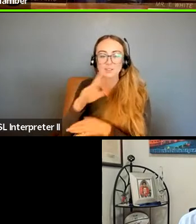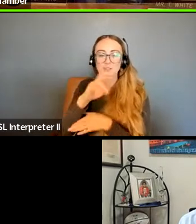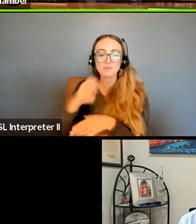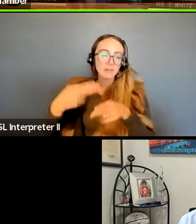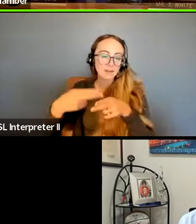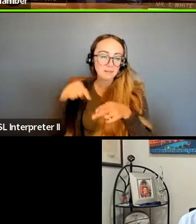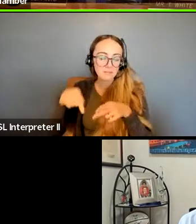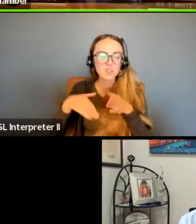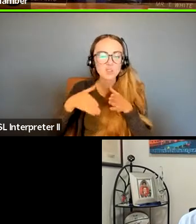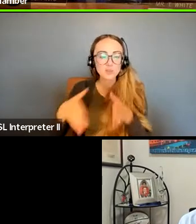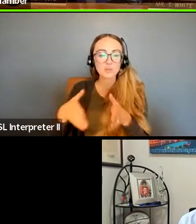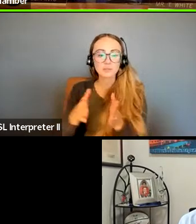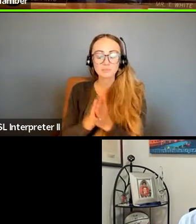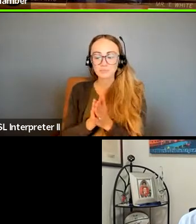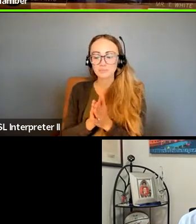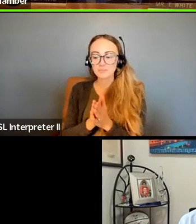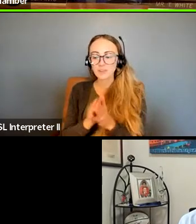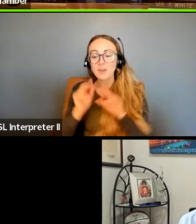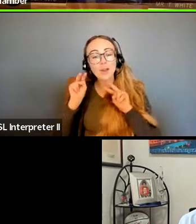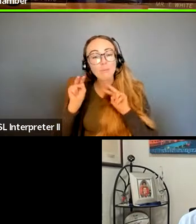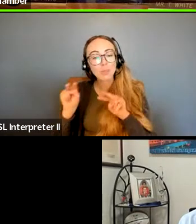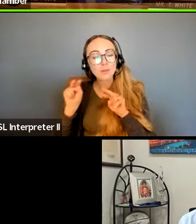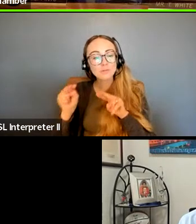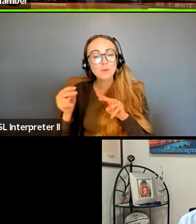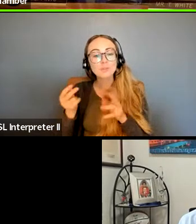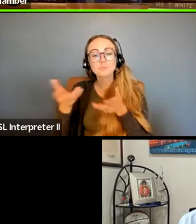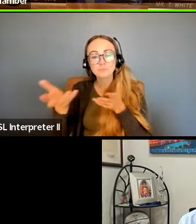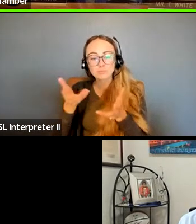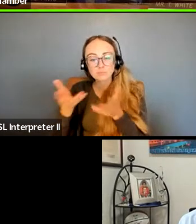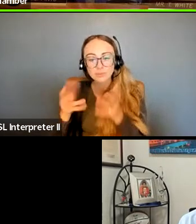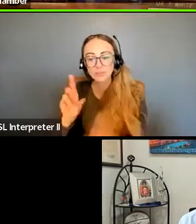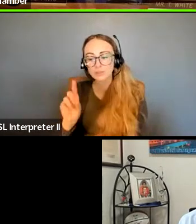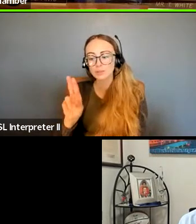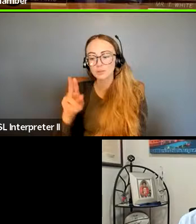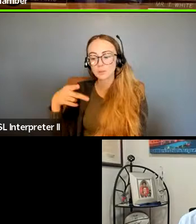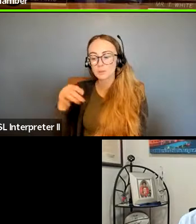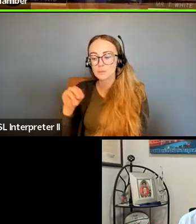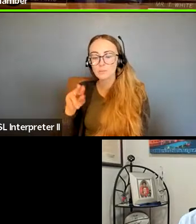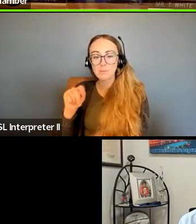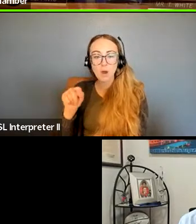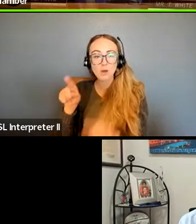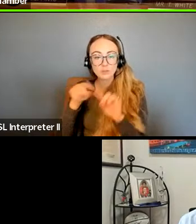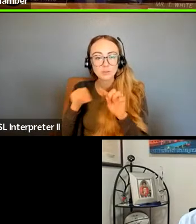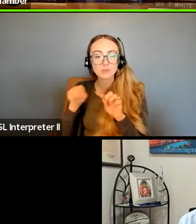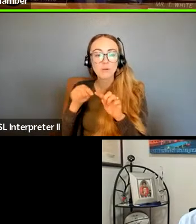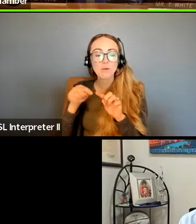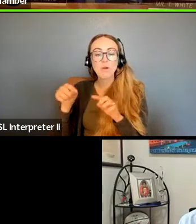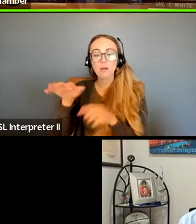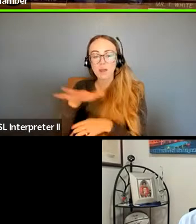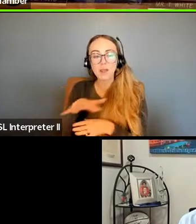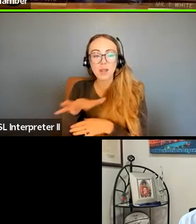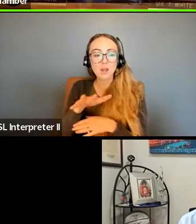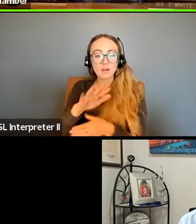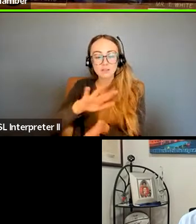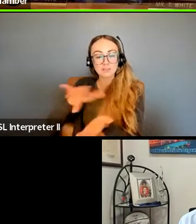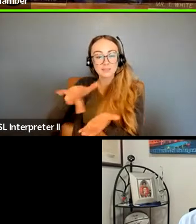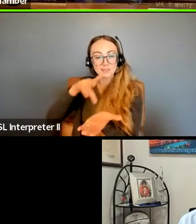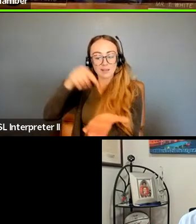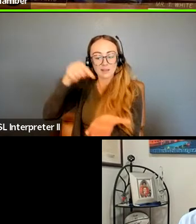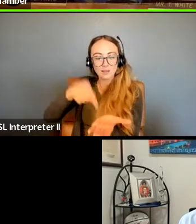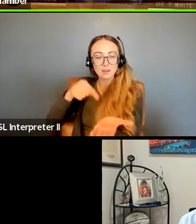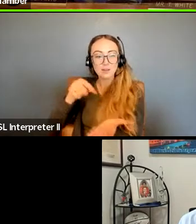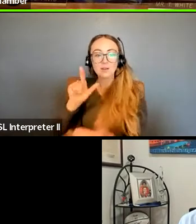street. And I'm really looking forward to working with the DuPont Circle neighborhood as the epicenter of much